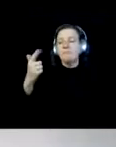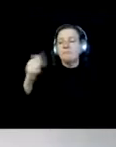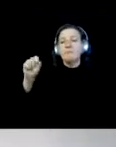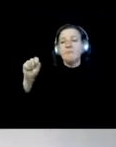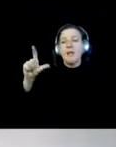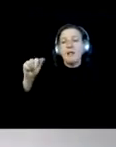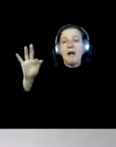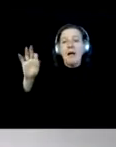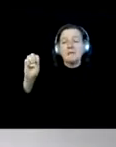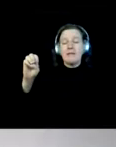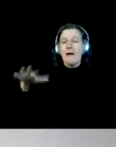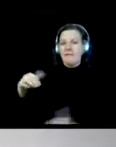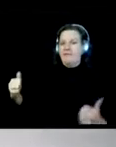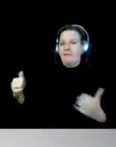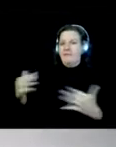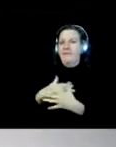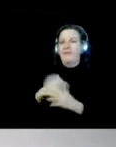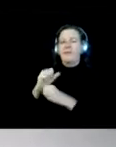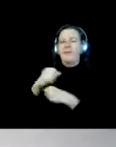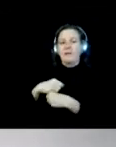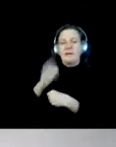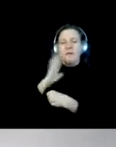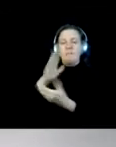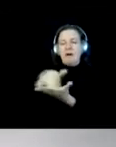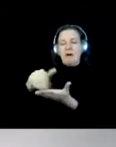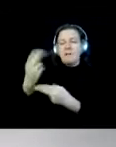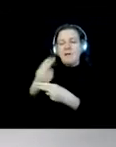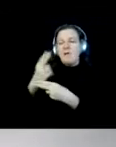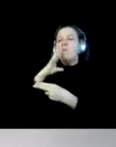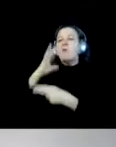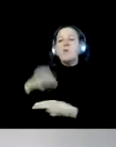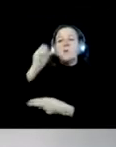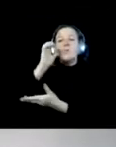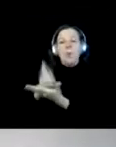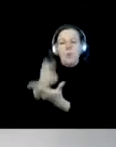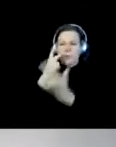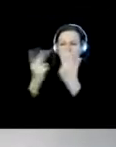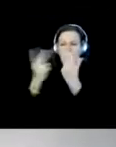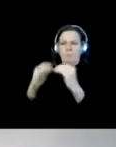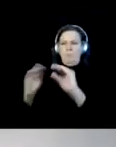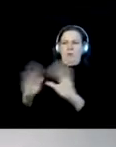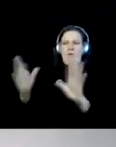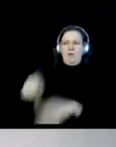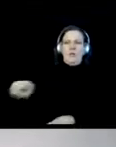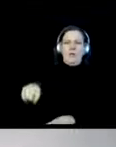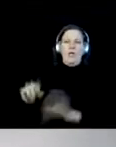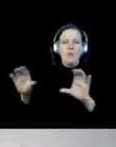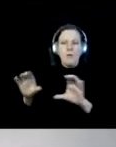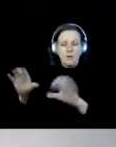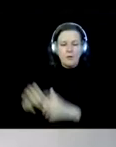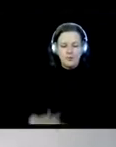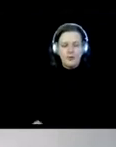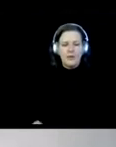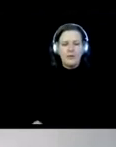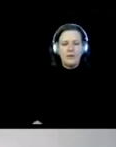because I have often used older images that I can sort of see more clearly what they're doing.